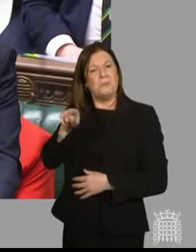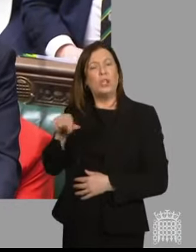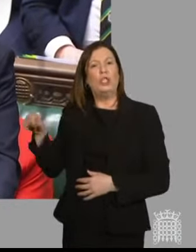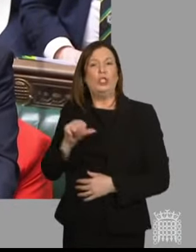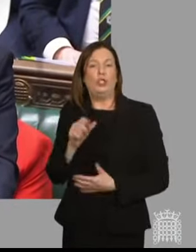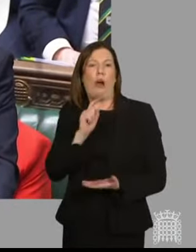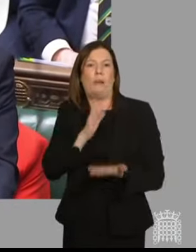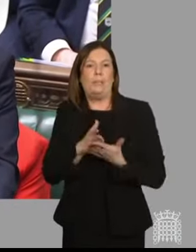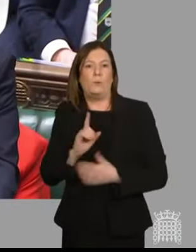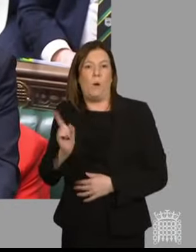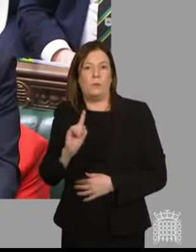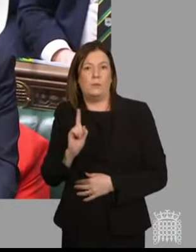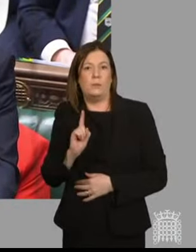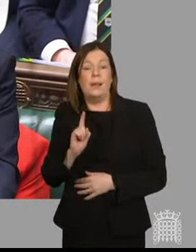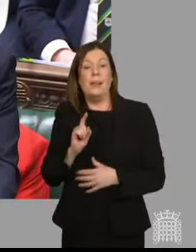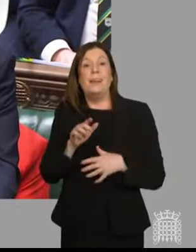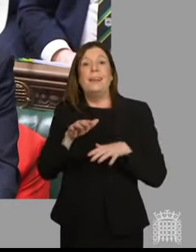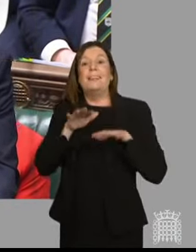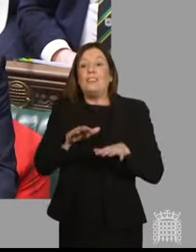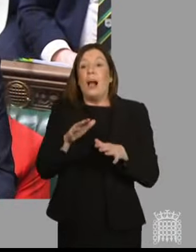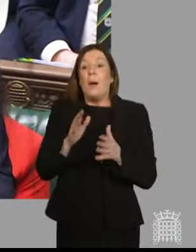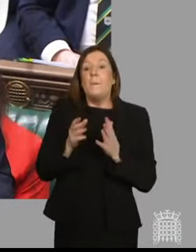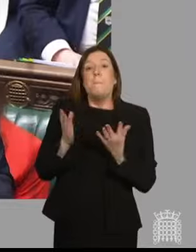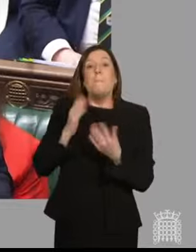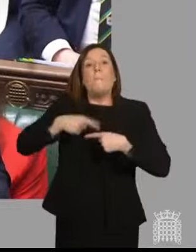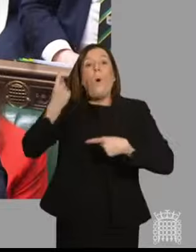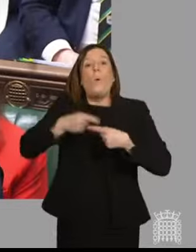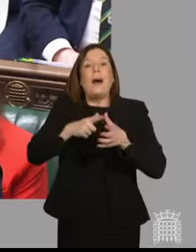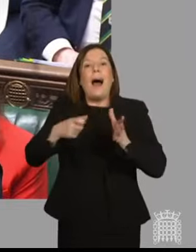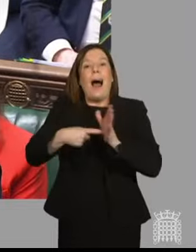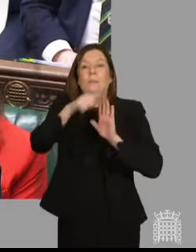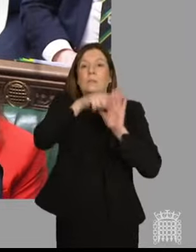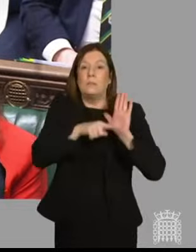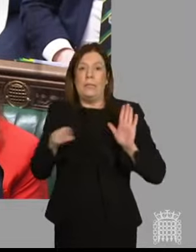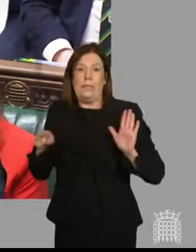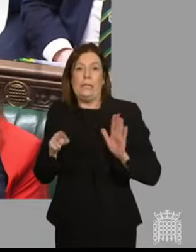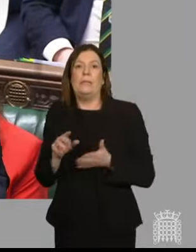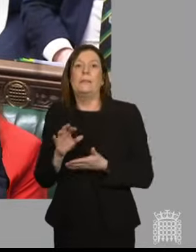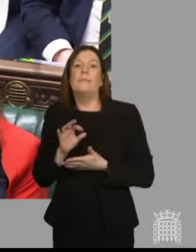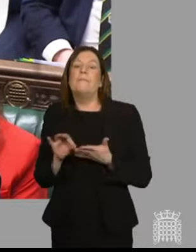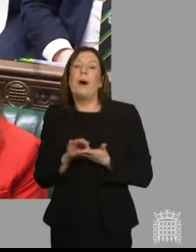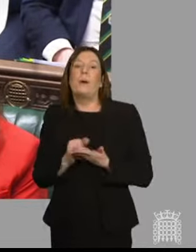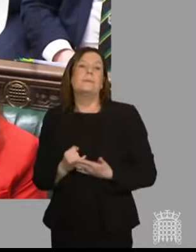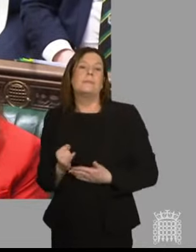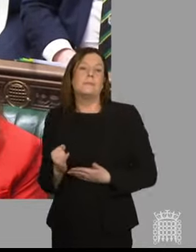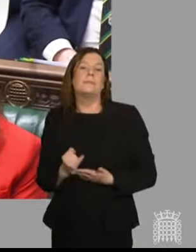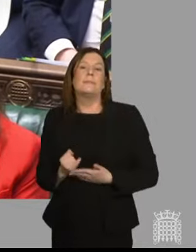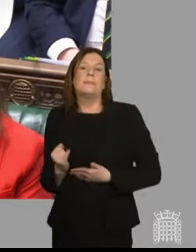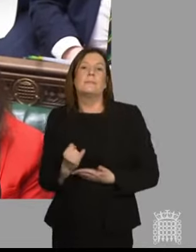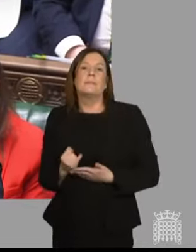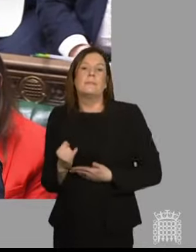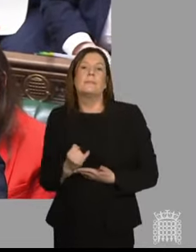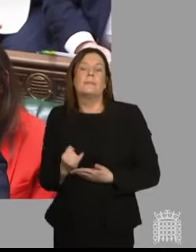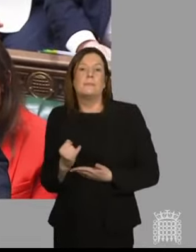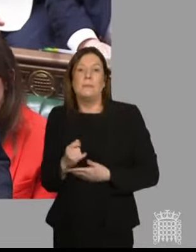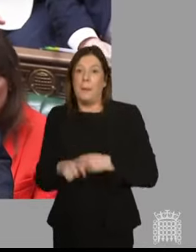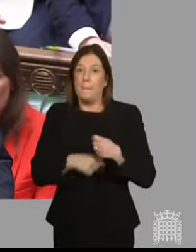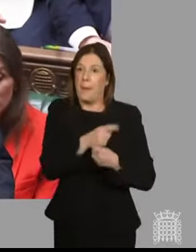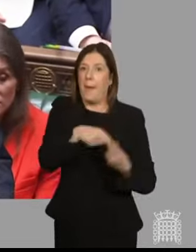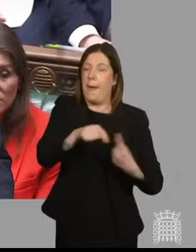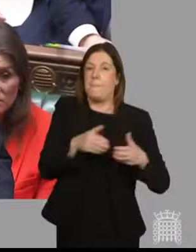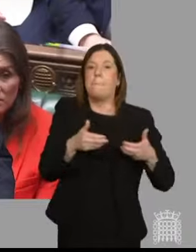blocked, delayed and voted against the powers in that act, which have allowed us to